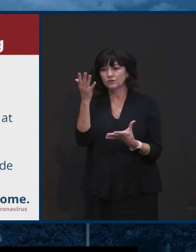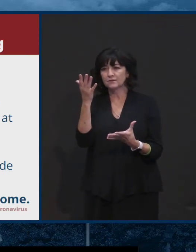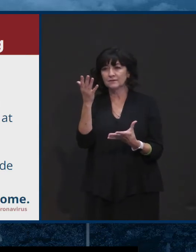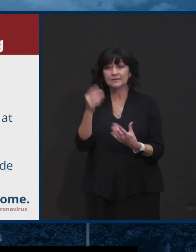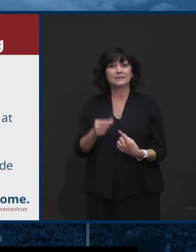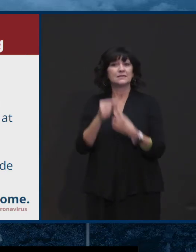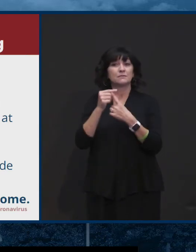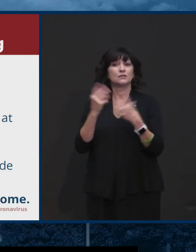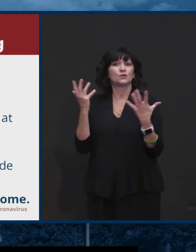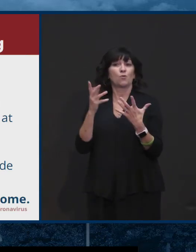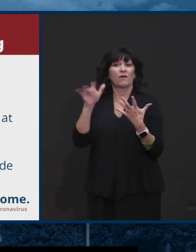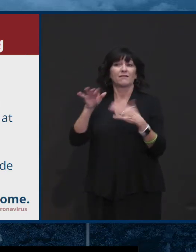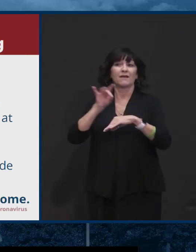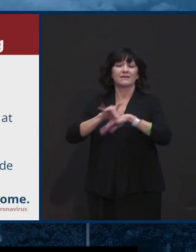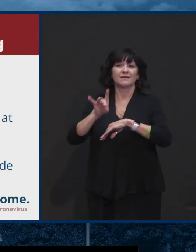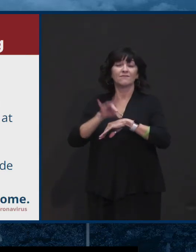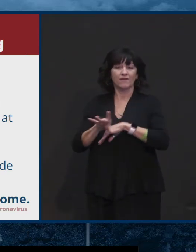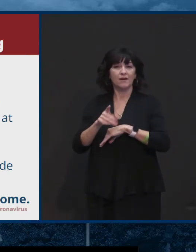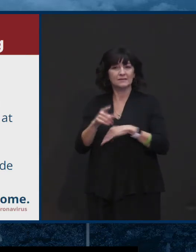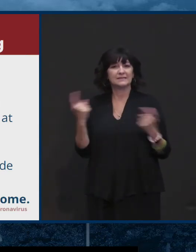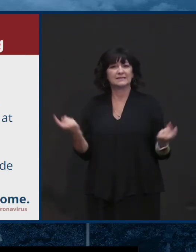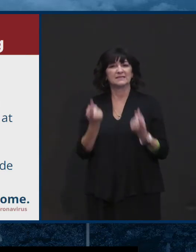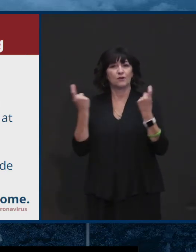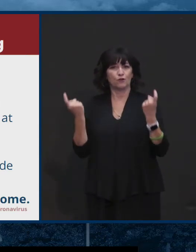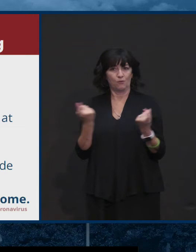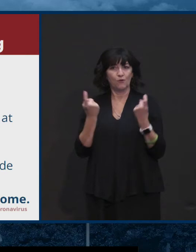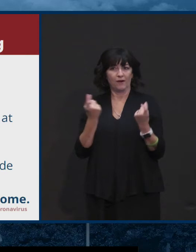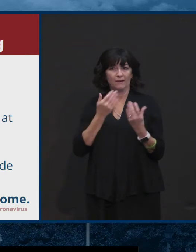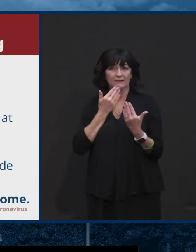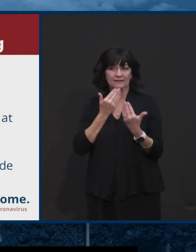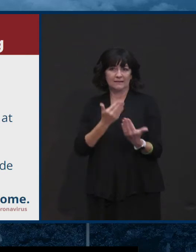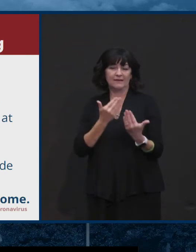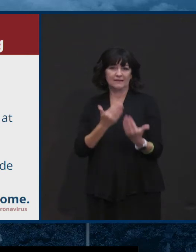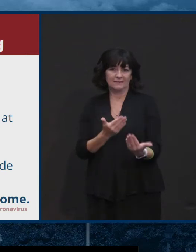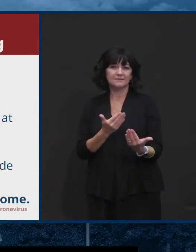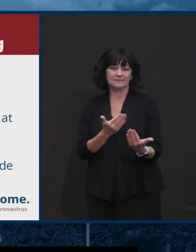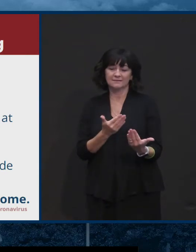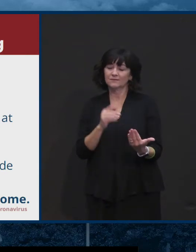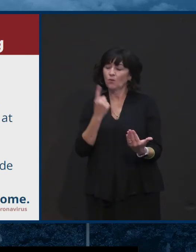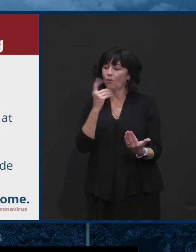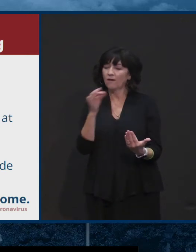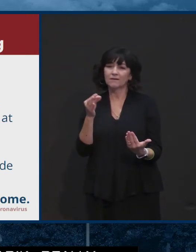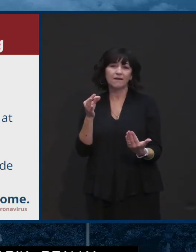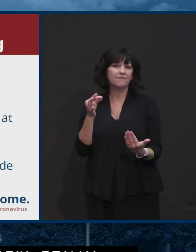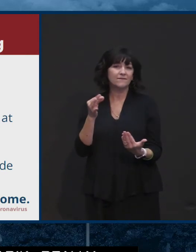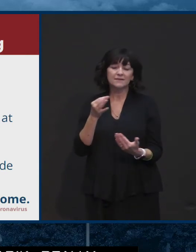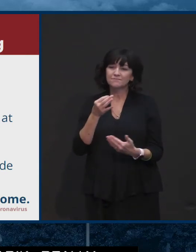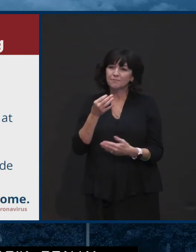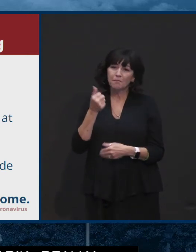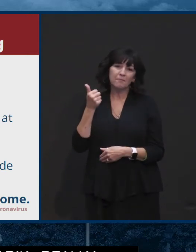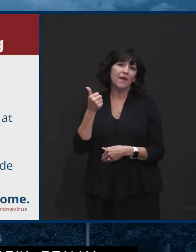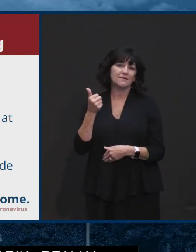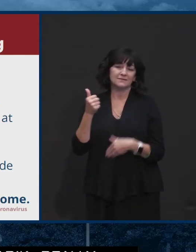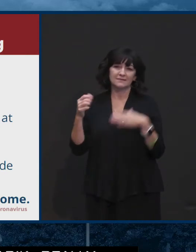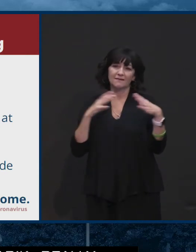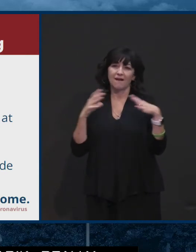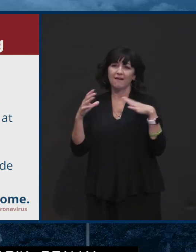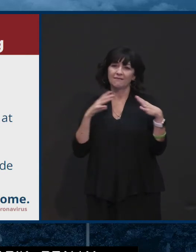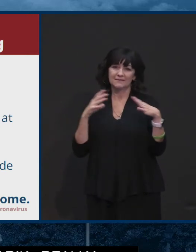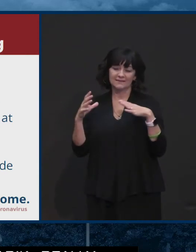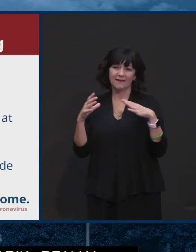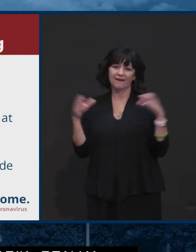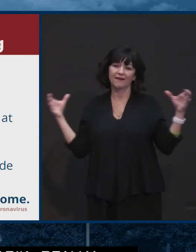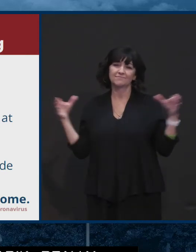advice around celebrating Thanksgiving. It's really one of the best family holidays of the year, and certainly a time